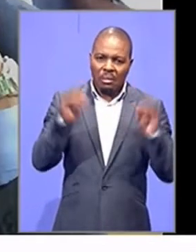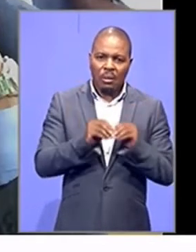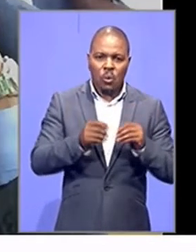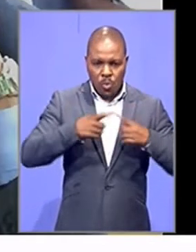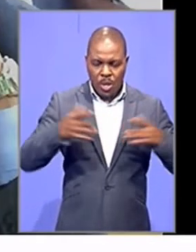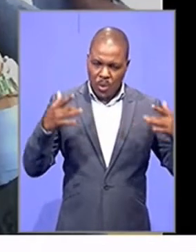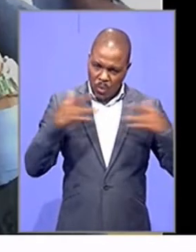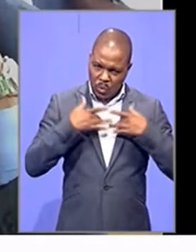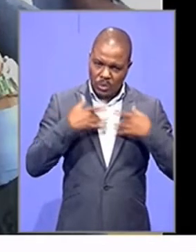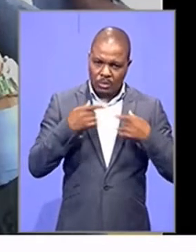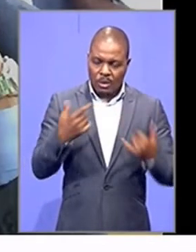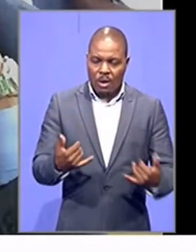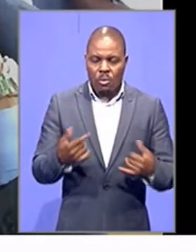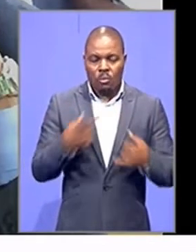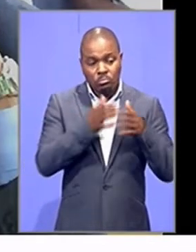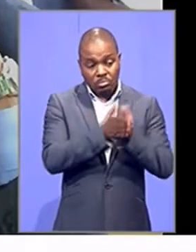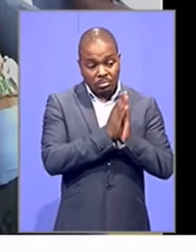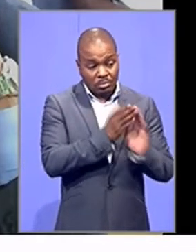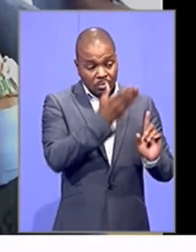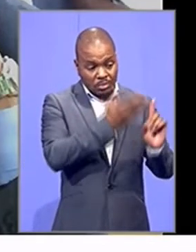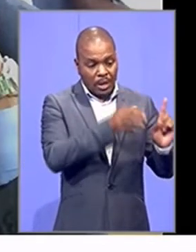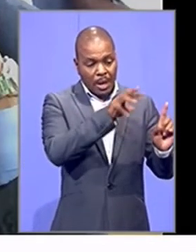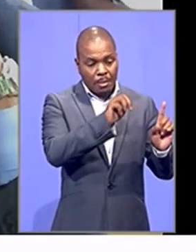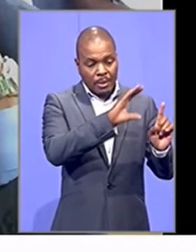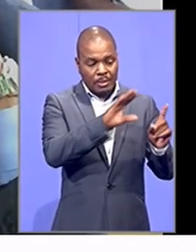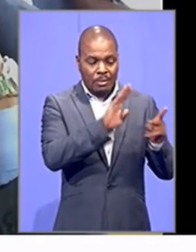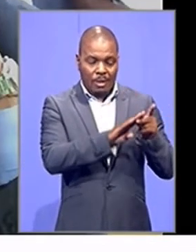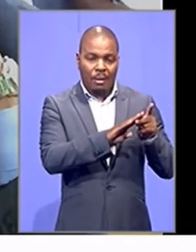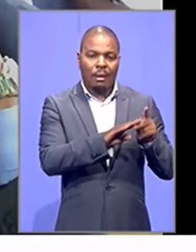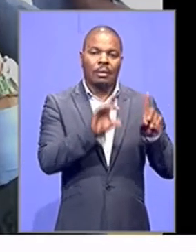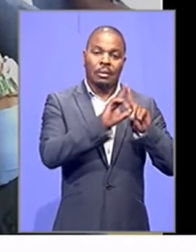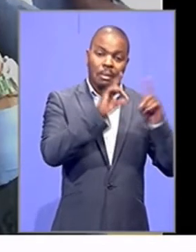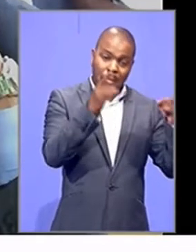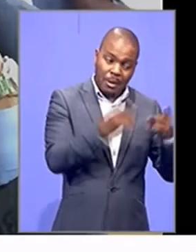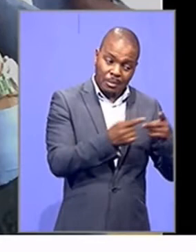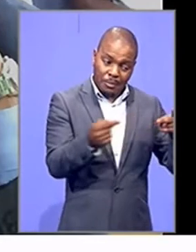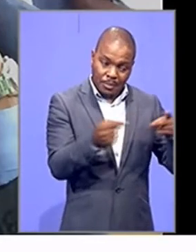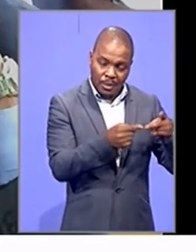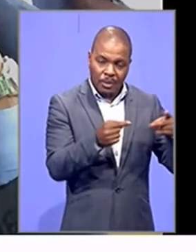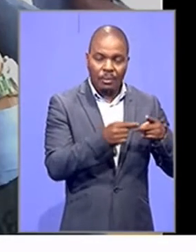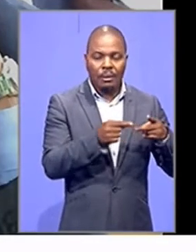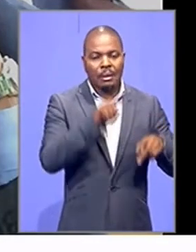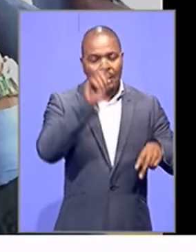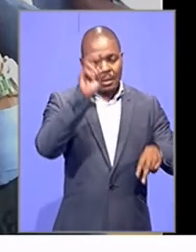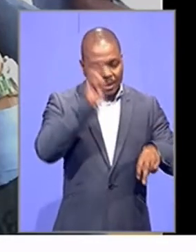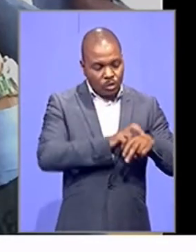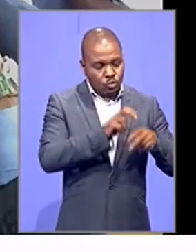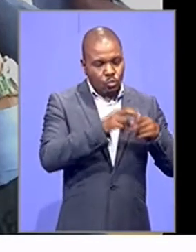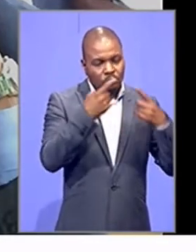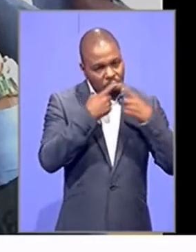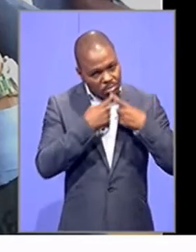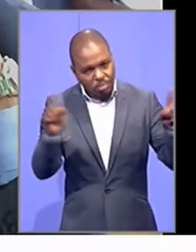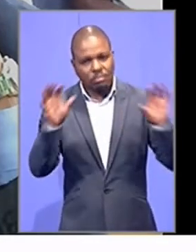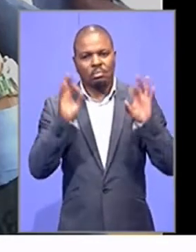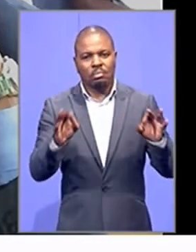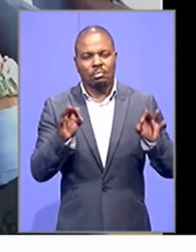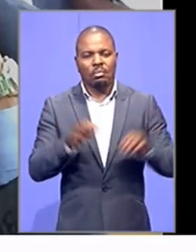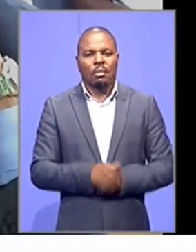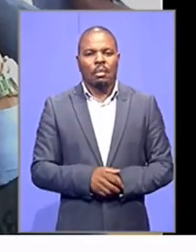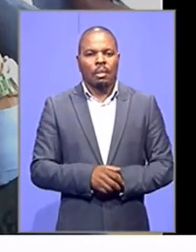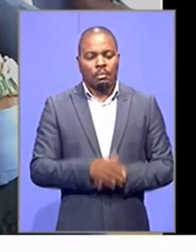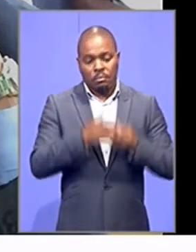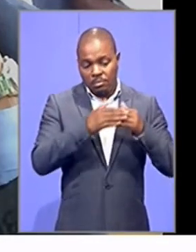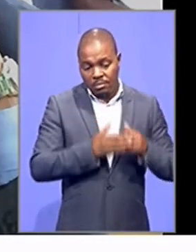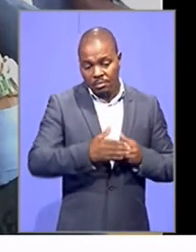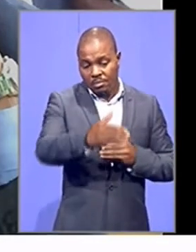are calling upon the MEC and the department to make it known publicly what remedial